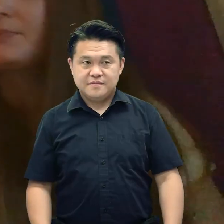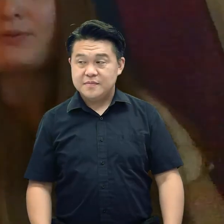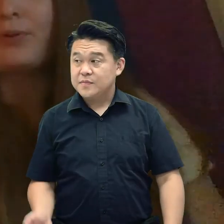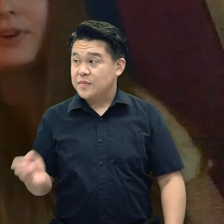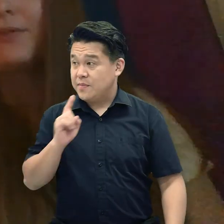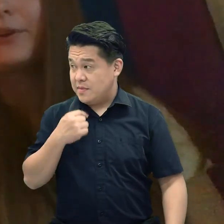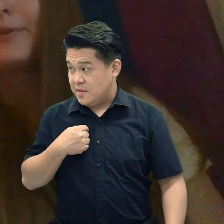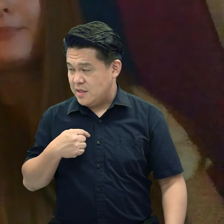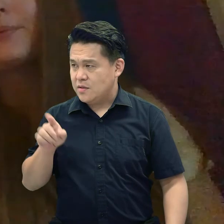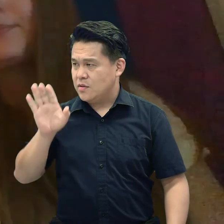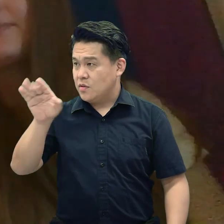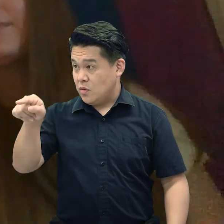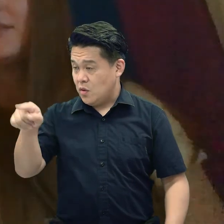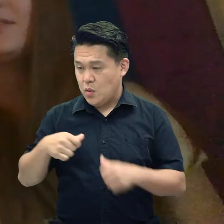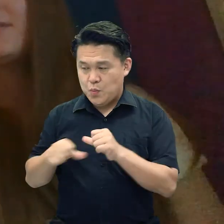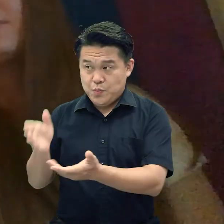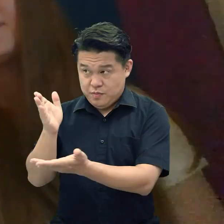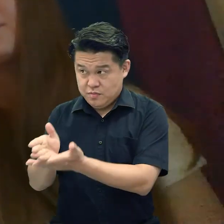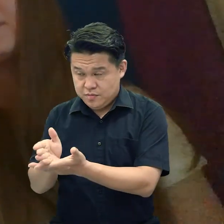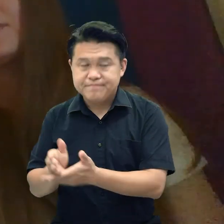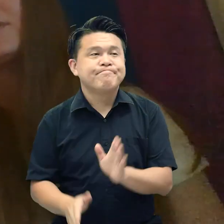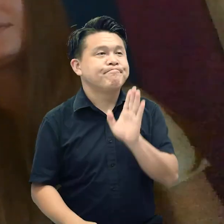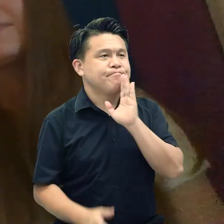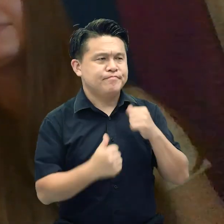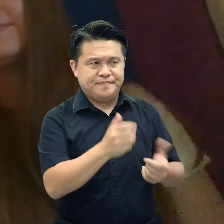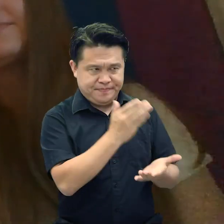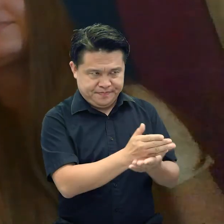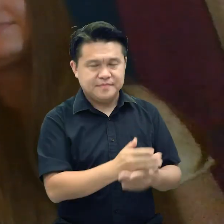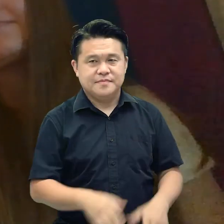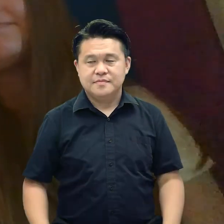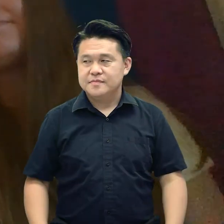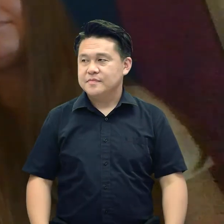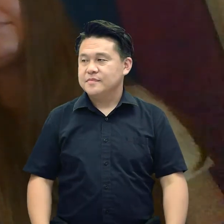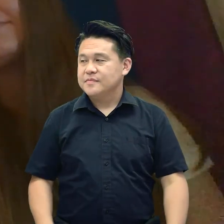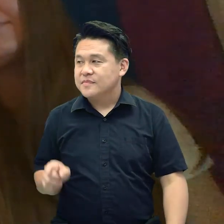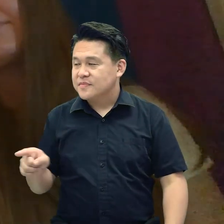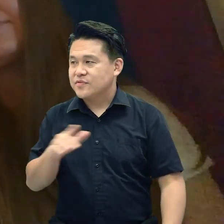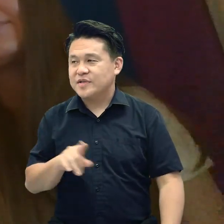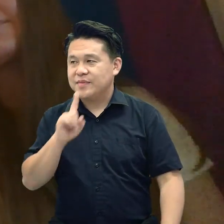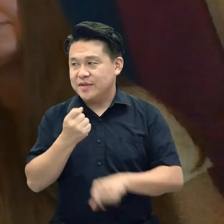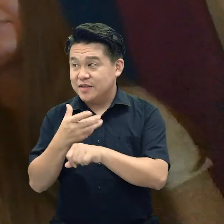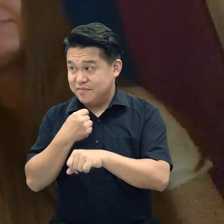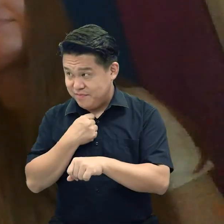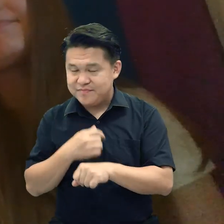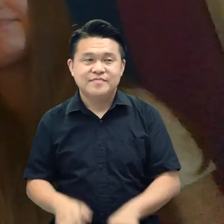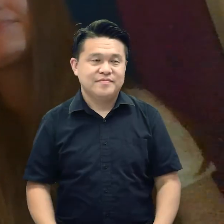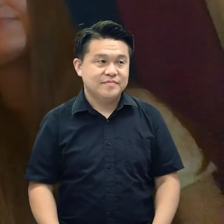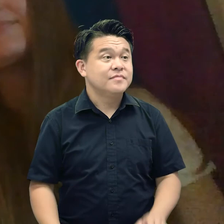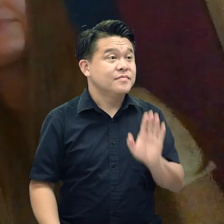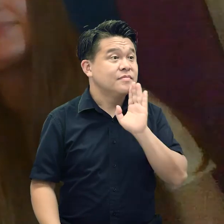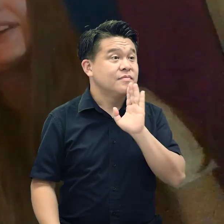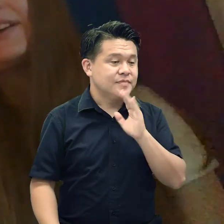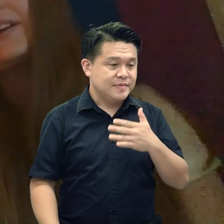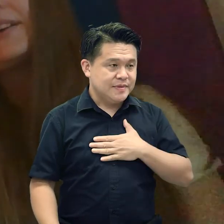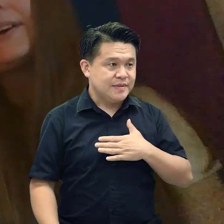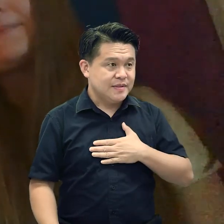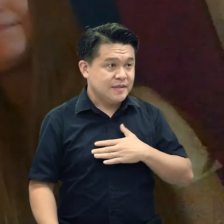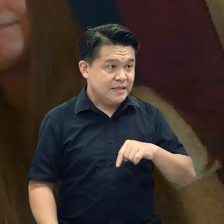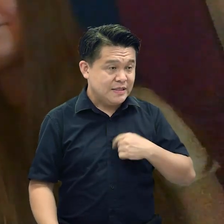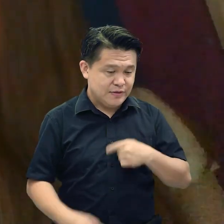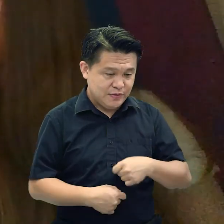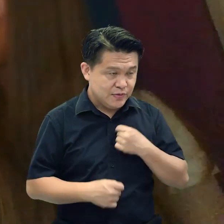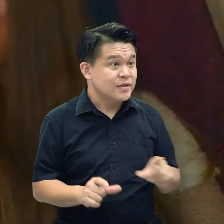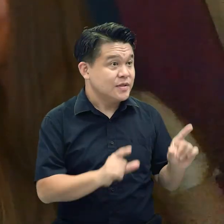said like before, never give up. Exactly. That's the message. Exactly. And just be true to yourself.